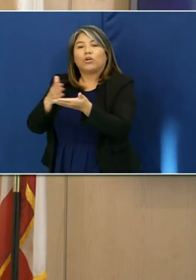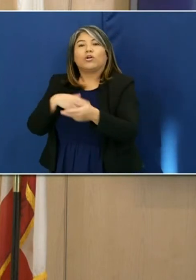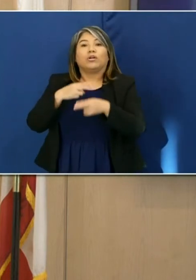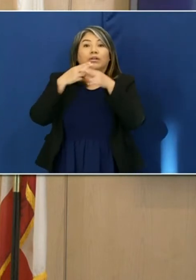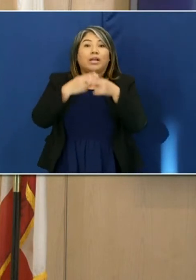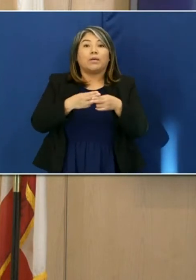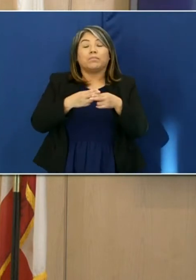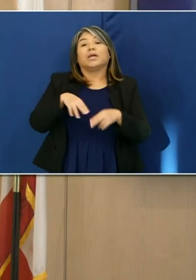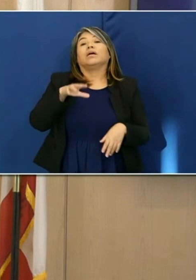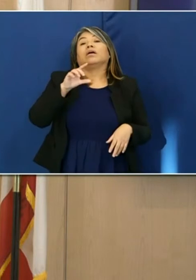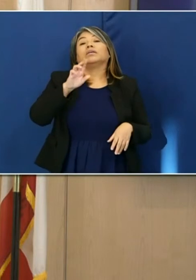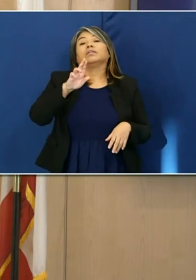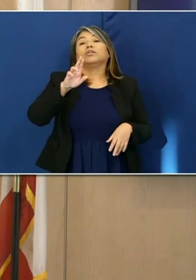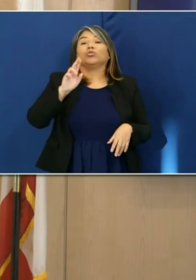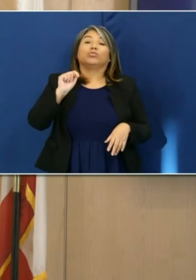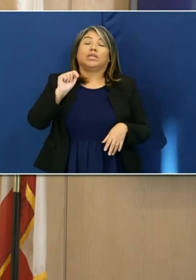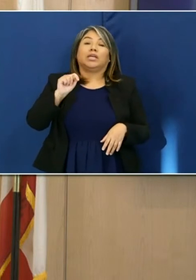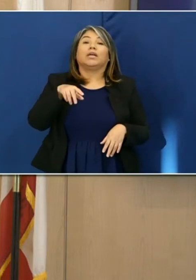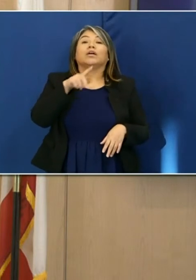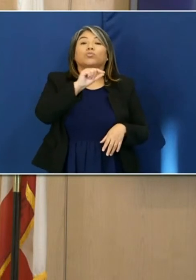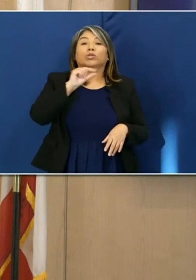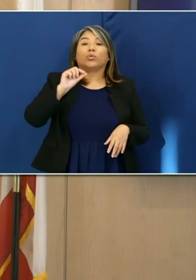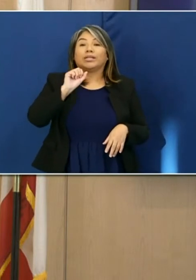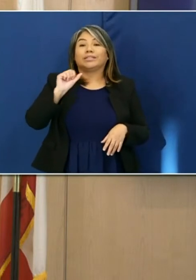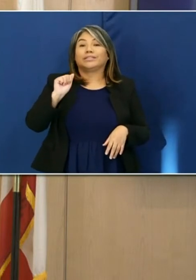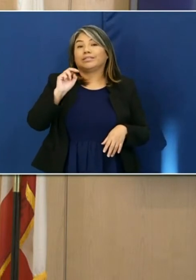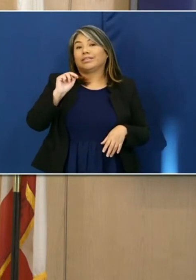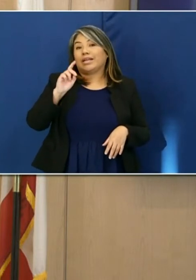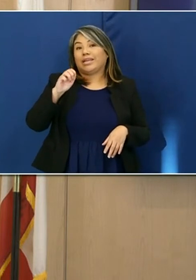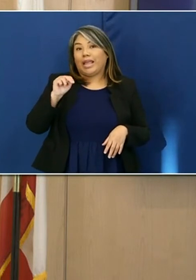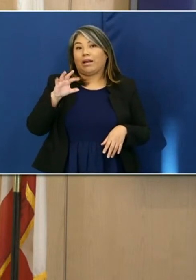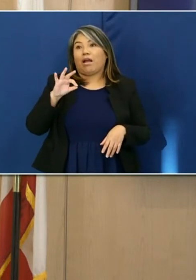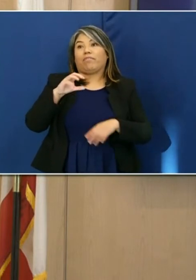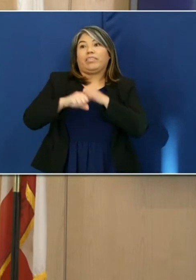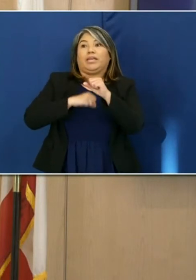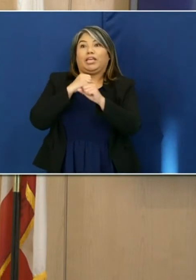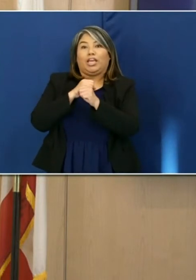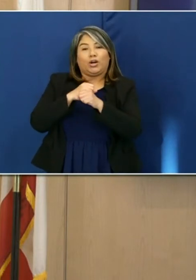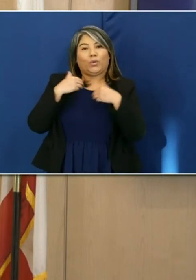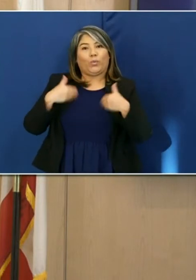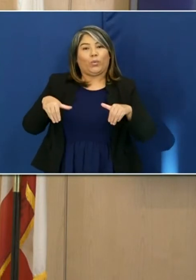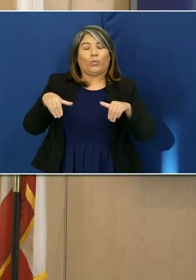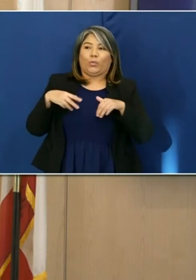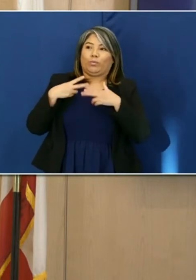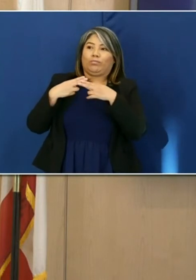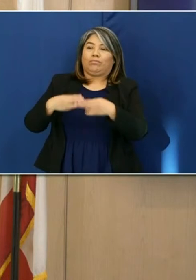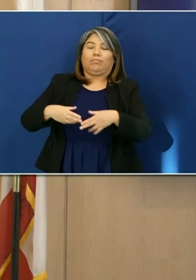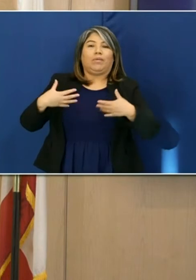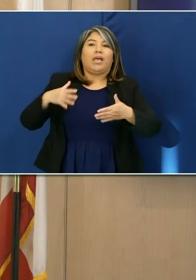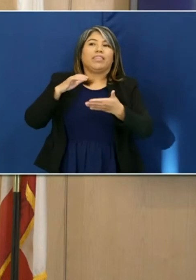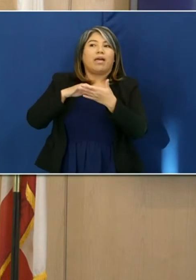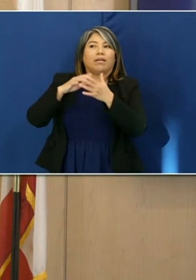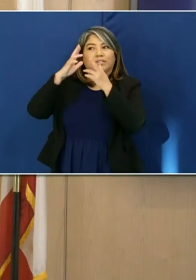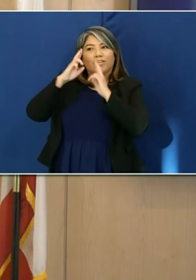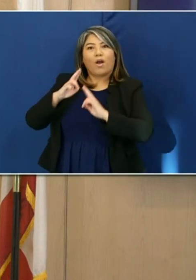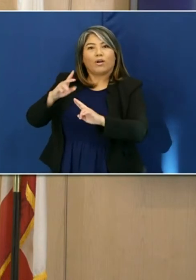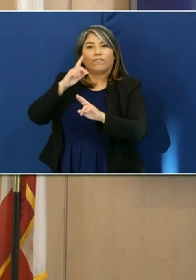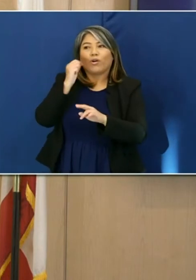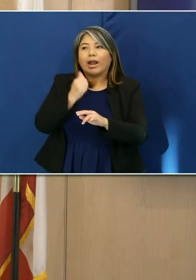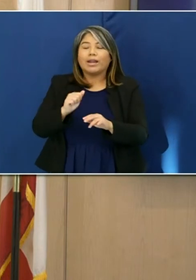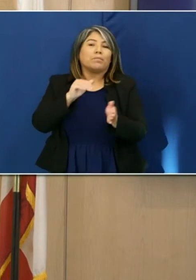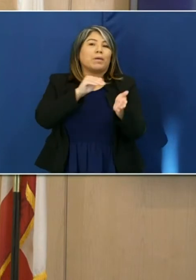the Union Tribune 2020 San Diegan of the Year. That's quite an honor for any individual and for a medical